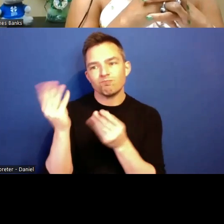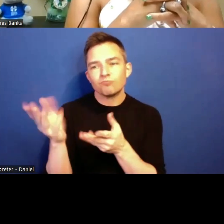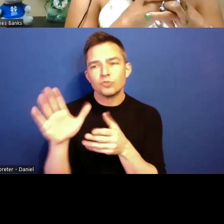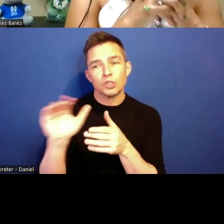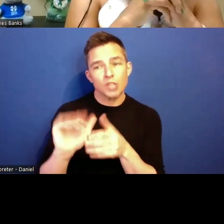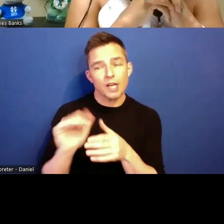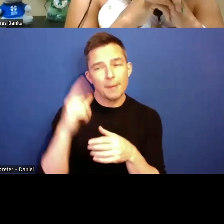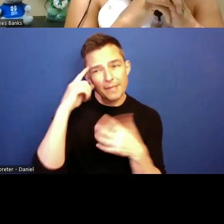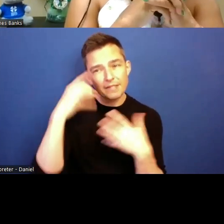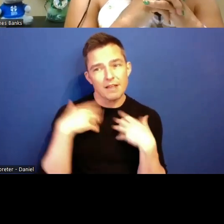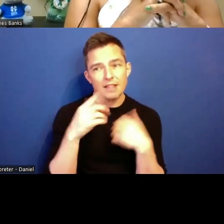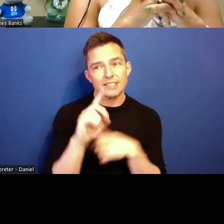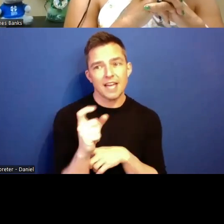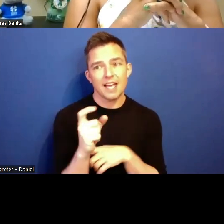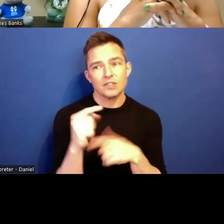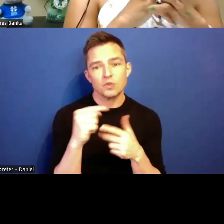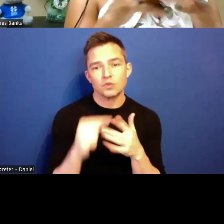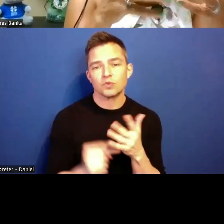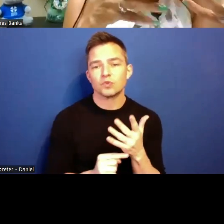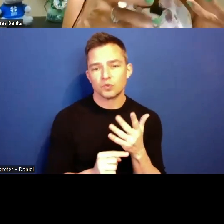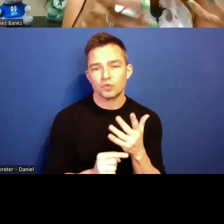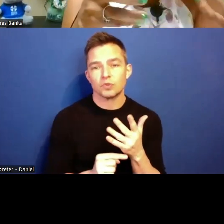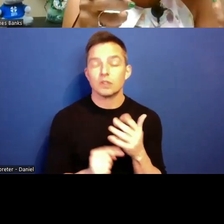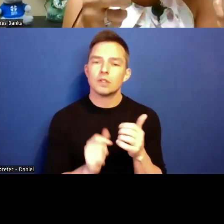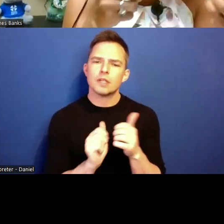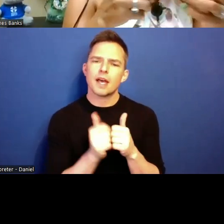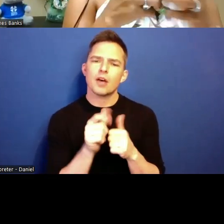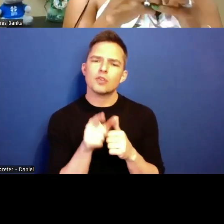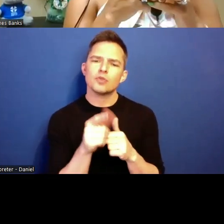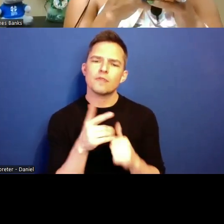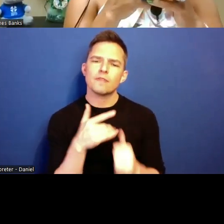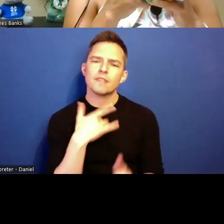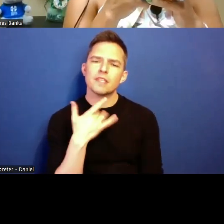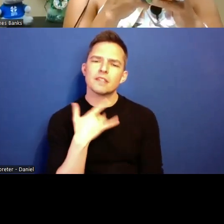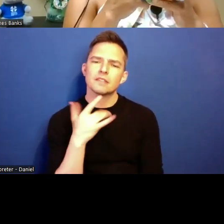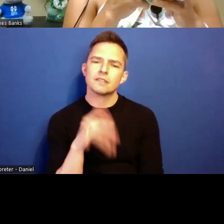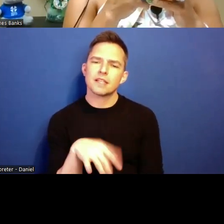mental health diagnosis, how did that make you feel?